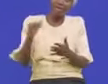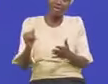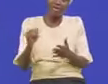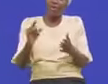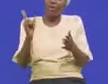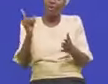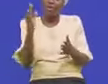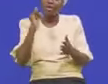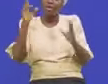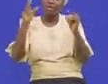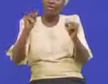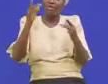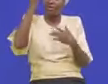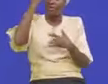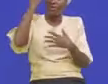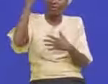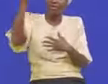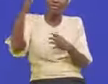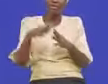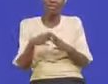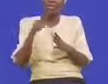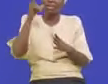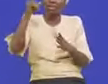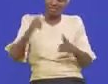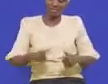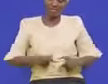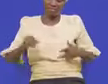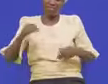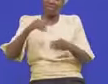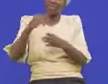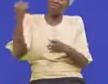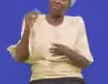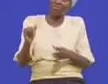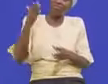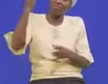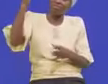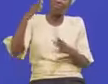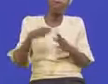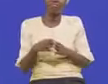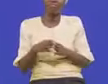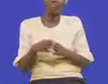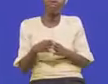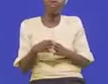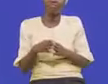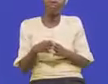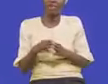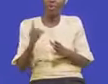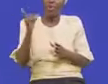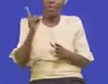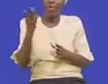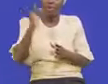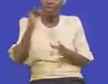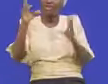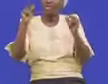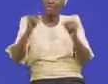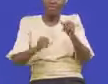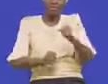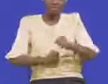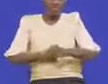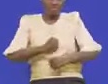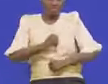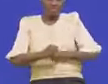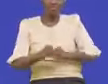Le teƒe yi ke ye dɔlele mele o. Eli tso mavɔ yi ɖe mavɔ me. Le teƒe yi ke